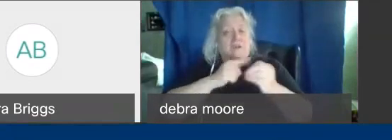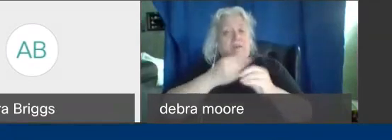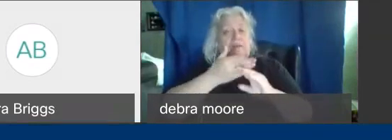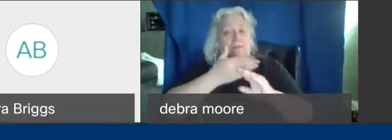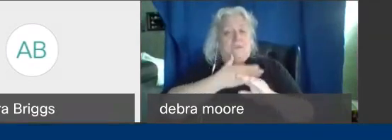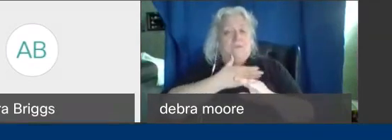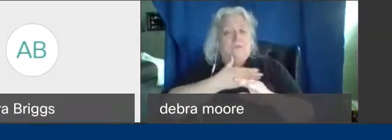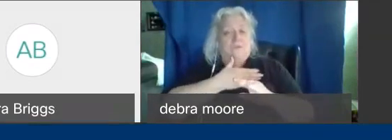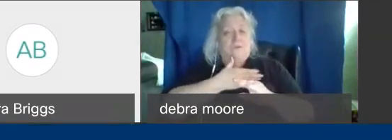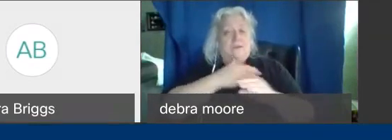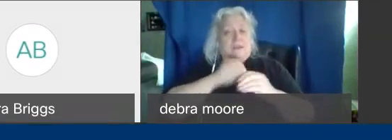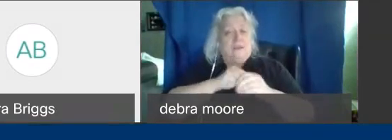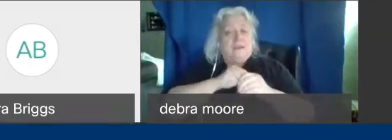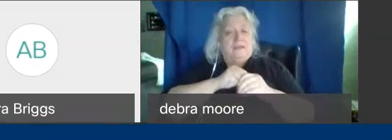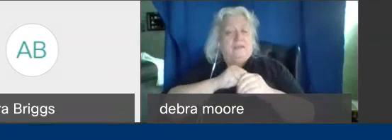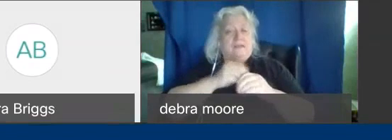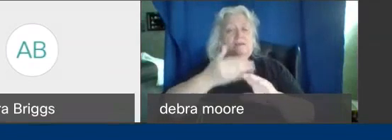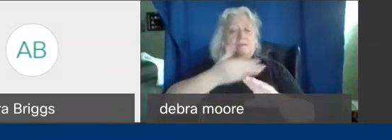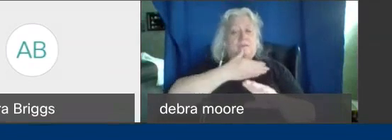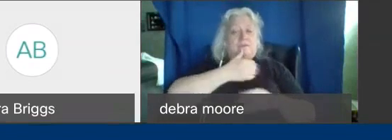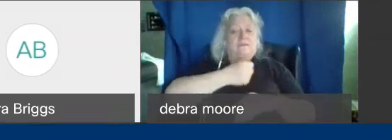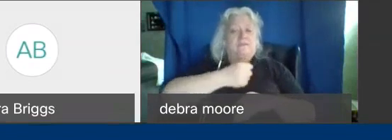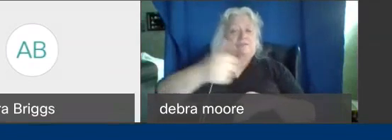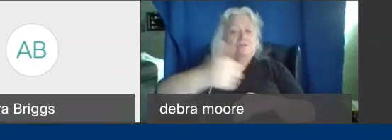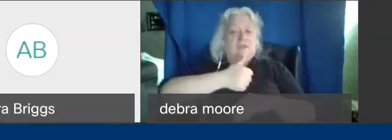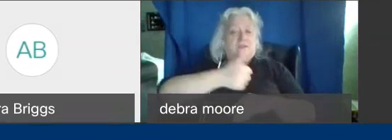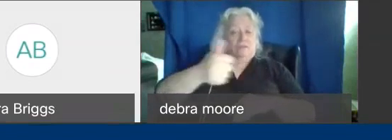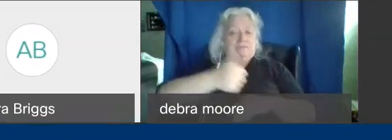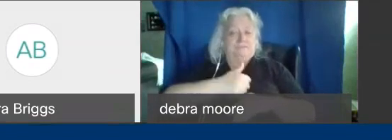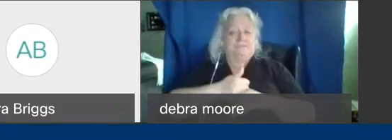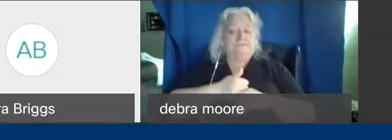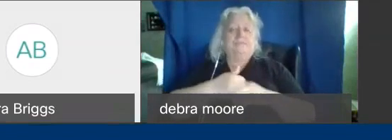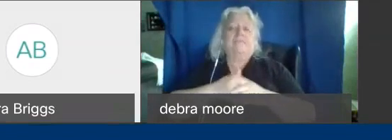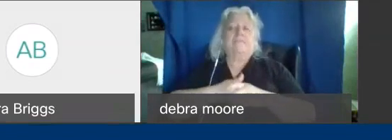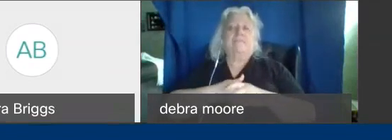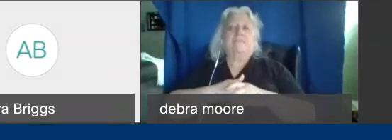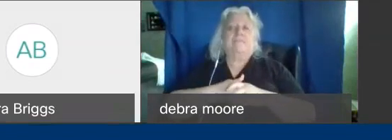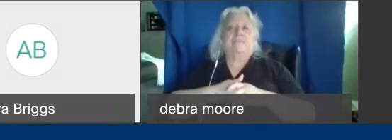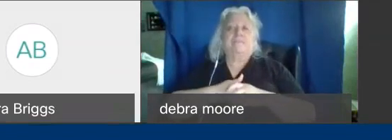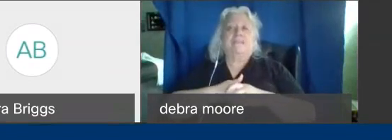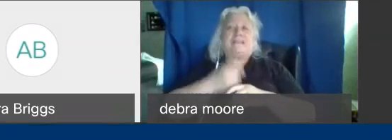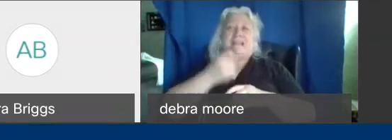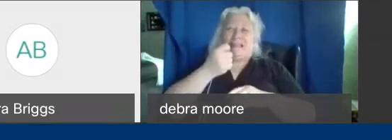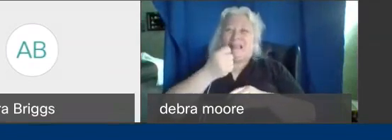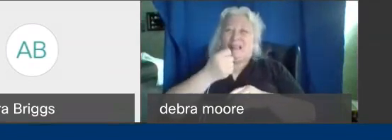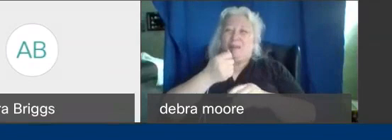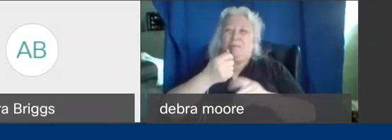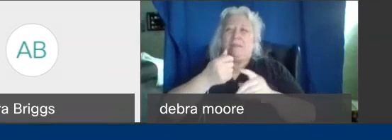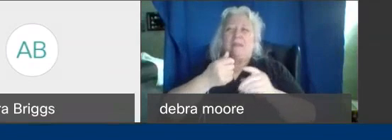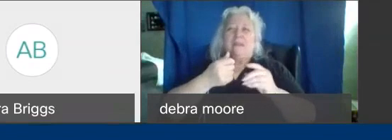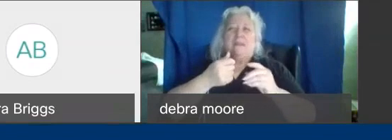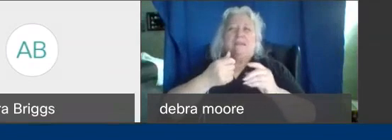in previous travel workshops I've had on campus. There's a little discrepancy with that first